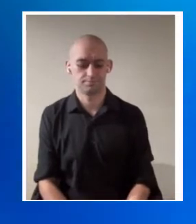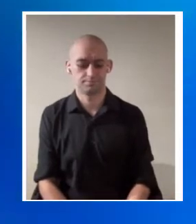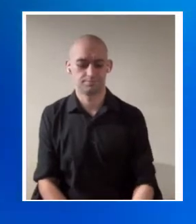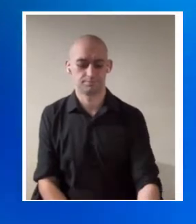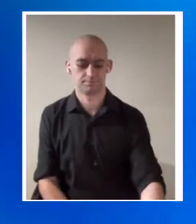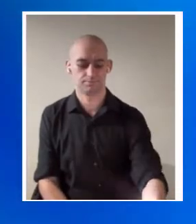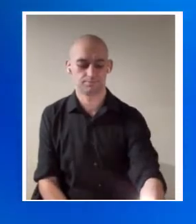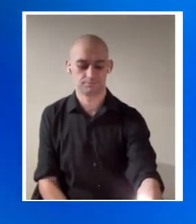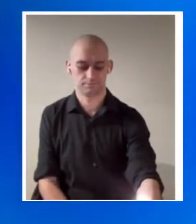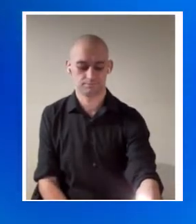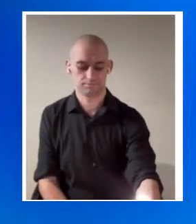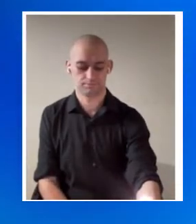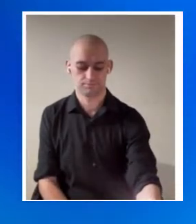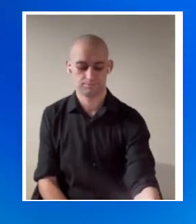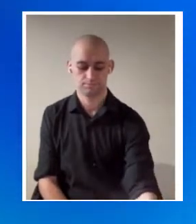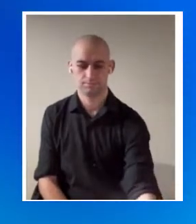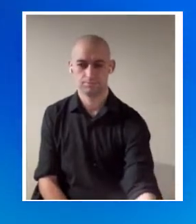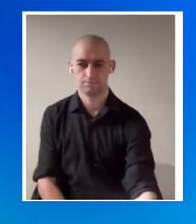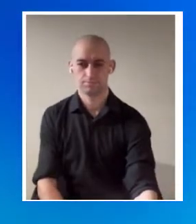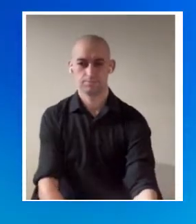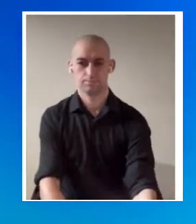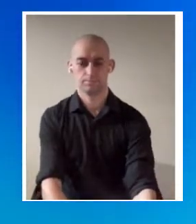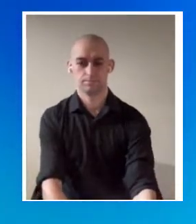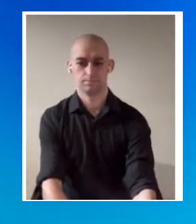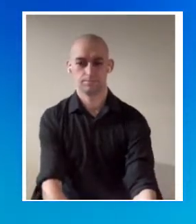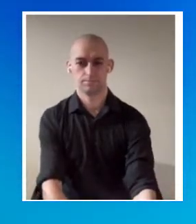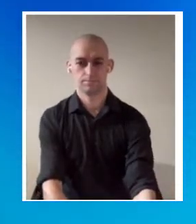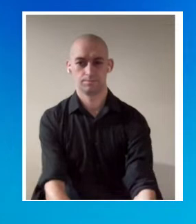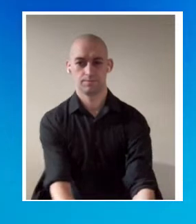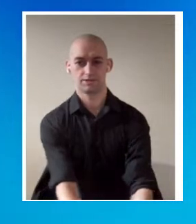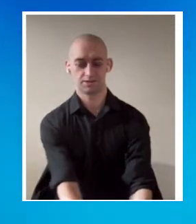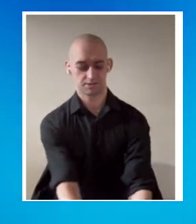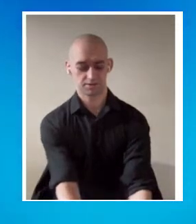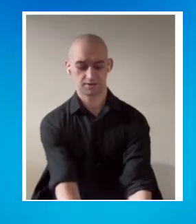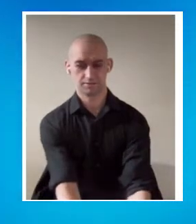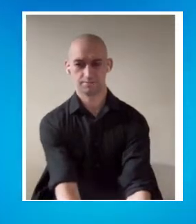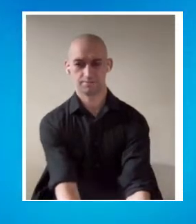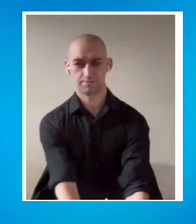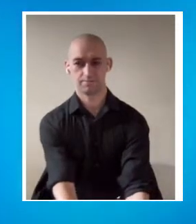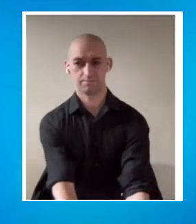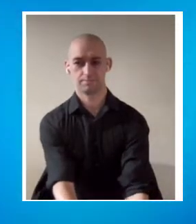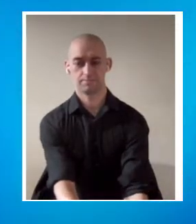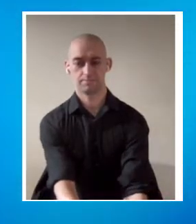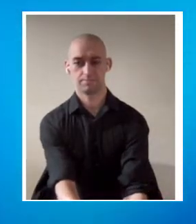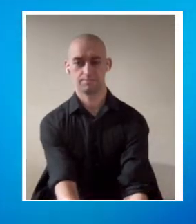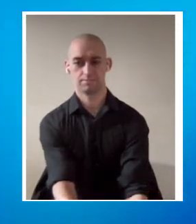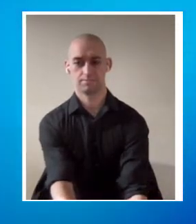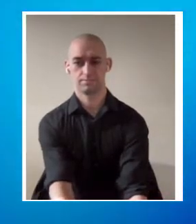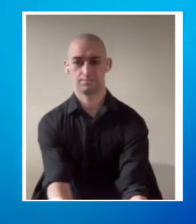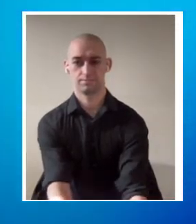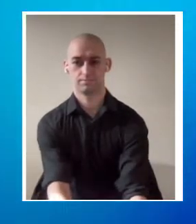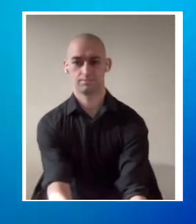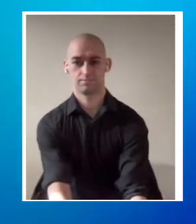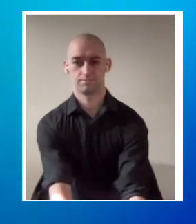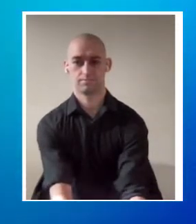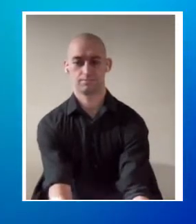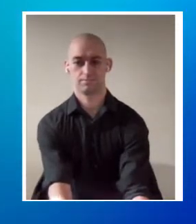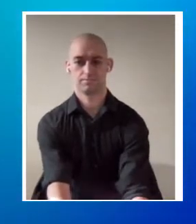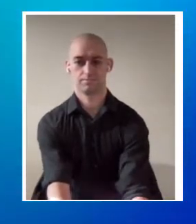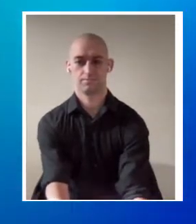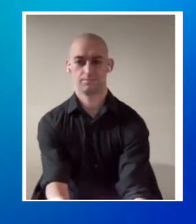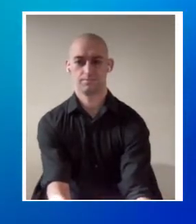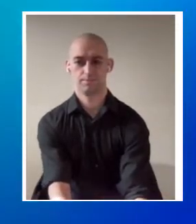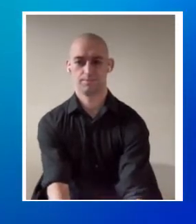that in the script, or you can kind of just. Yeah, I can just Okay, say so. That's fine. Okay. Thanks, Rita. Before we go